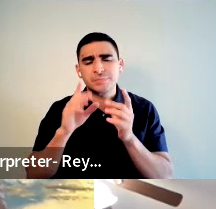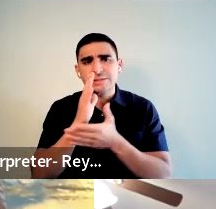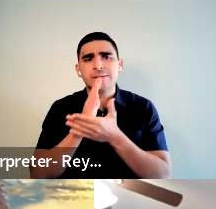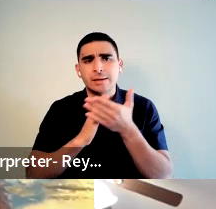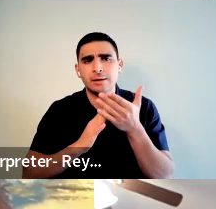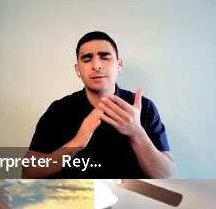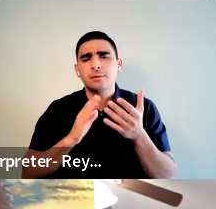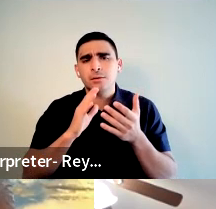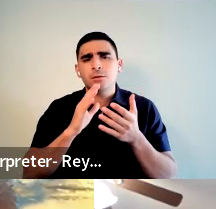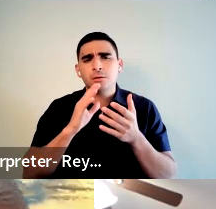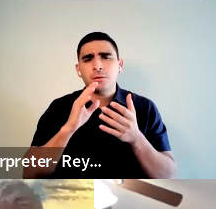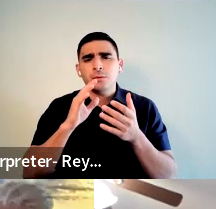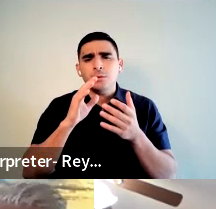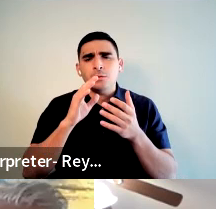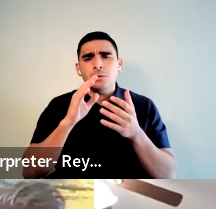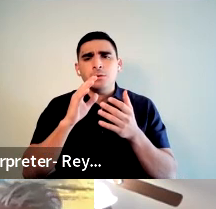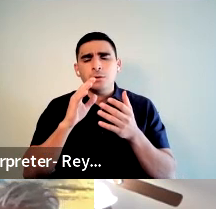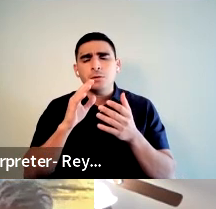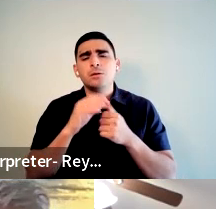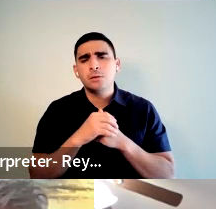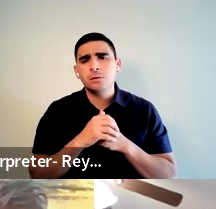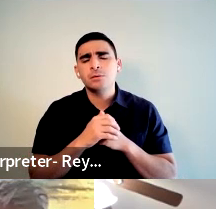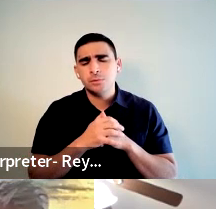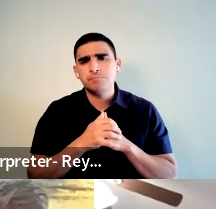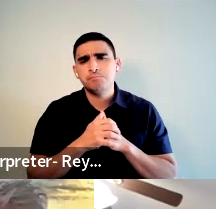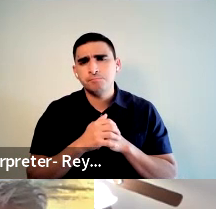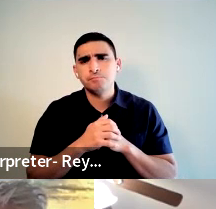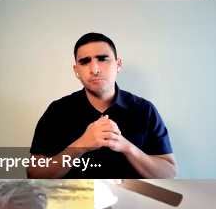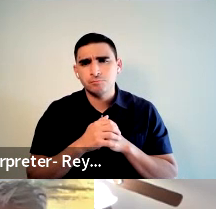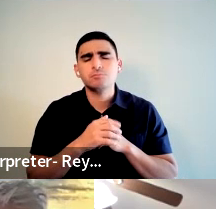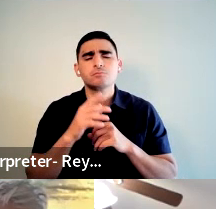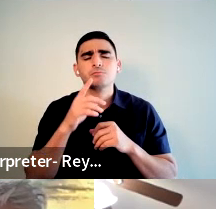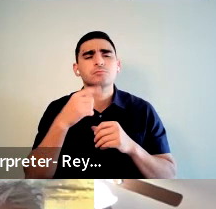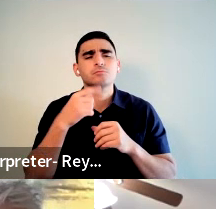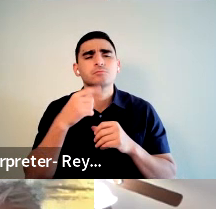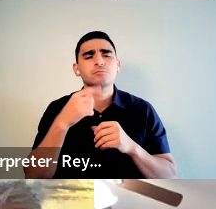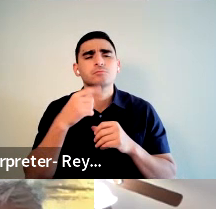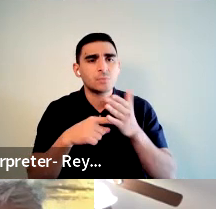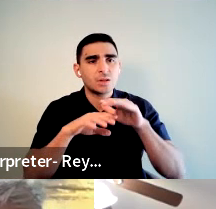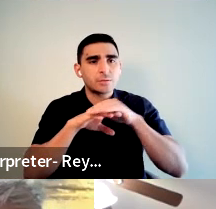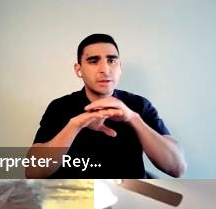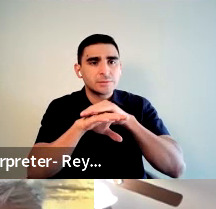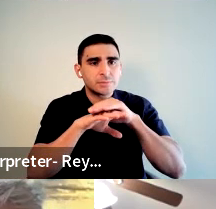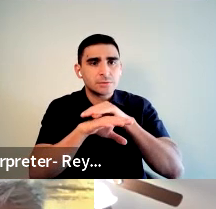the front door service. So we talked about the accessibility. So what's the point of entry to maybe